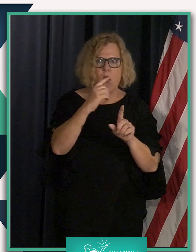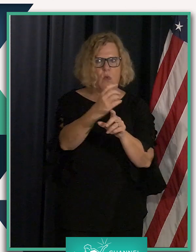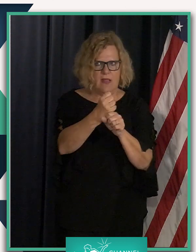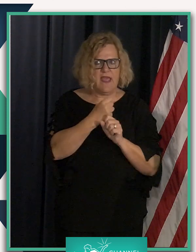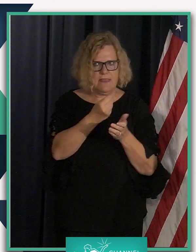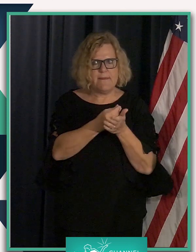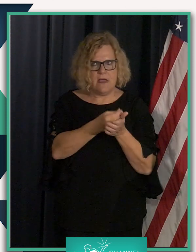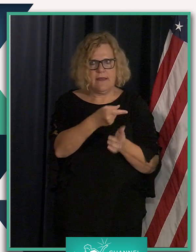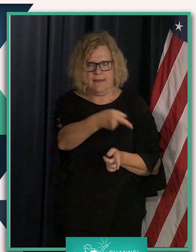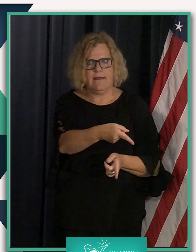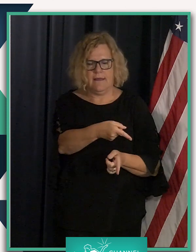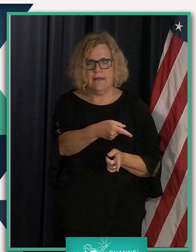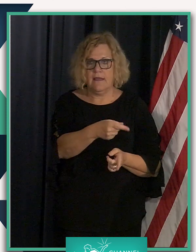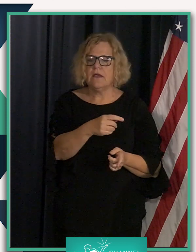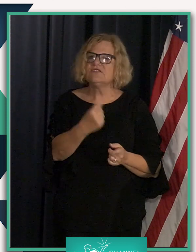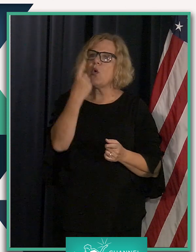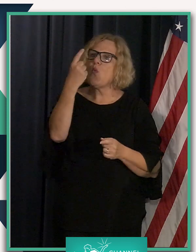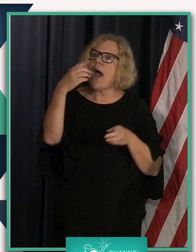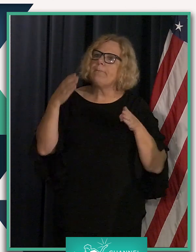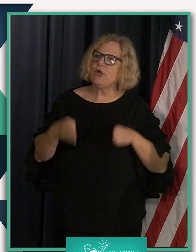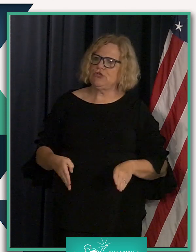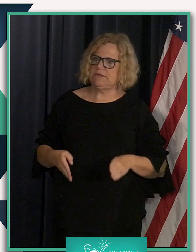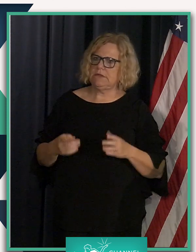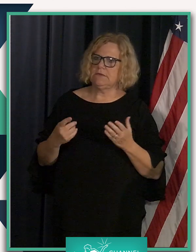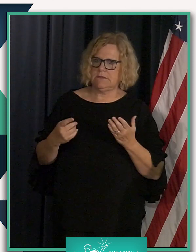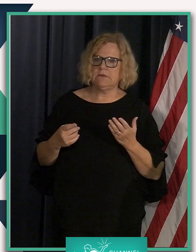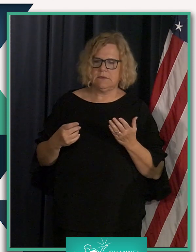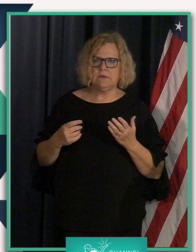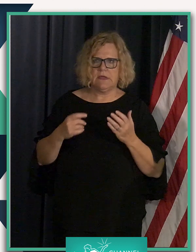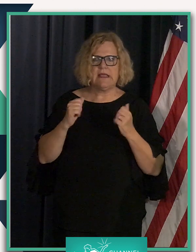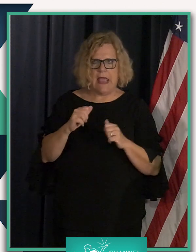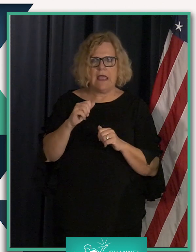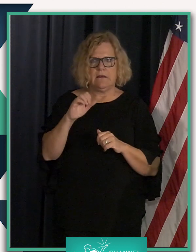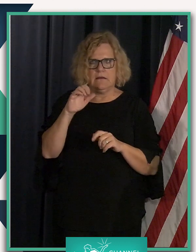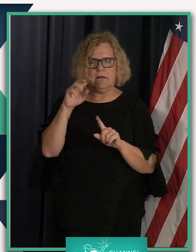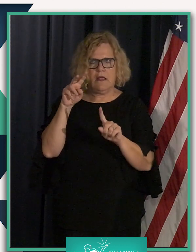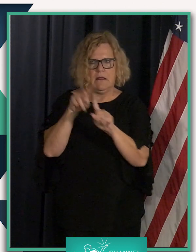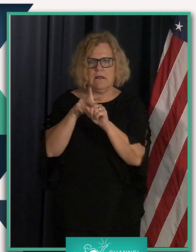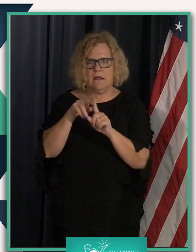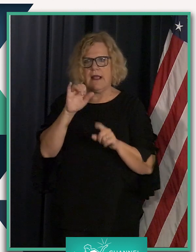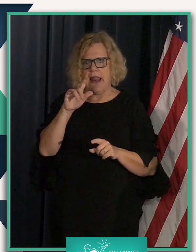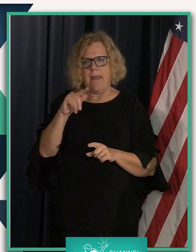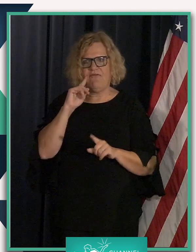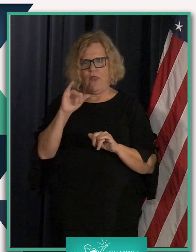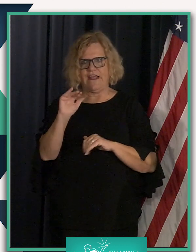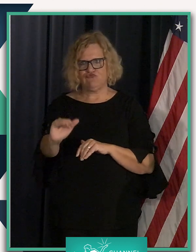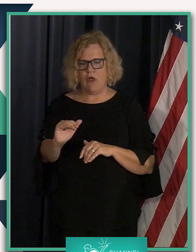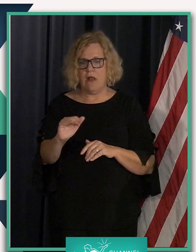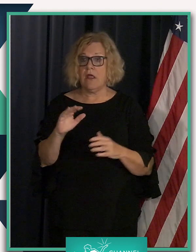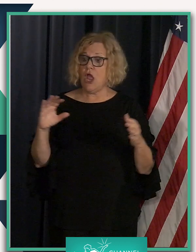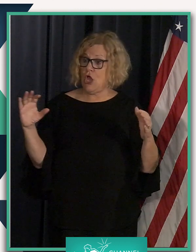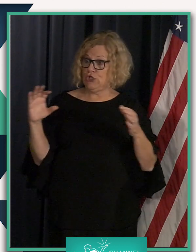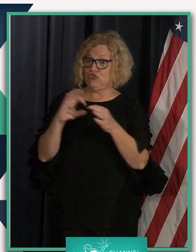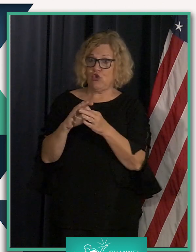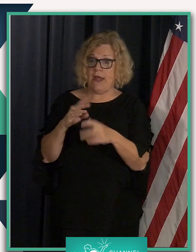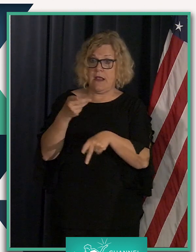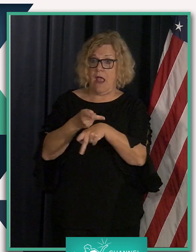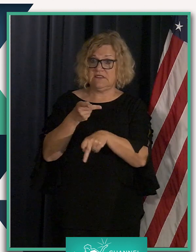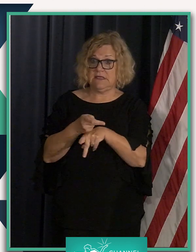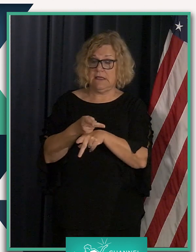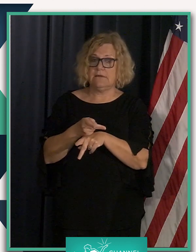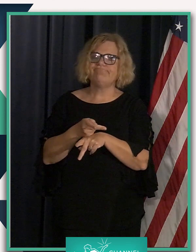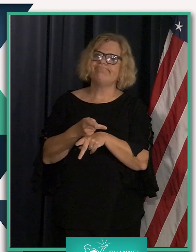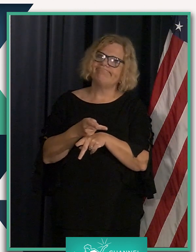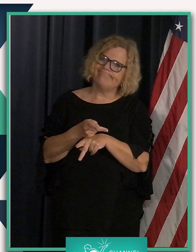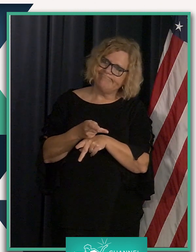who can claim this. So only one person can claim the payment. On a joint custody agreement, usually